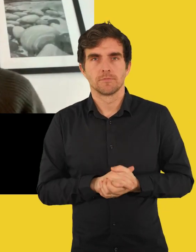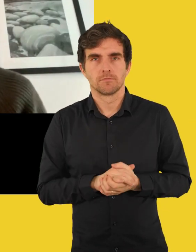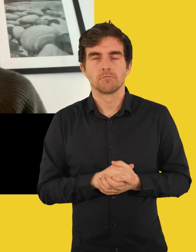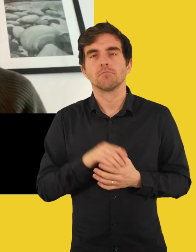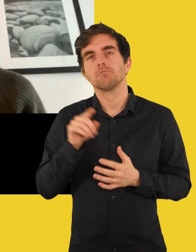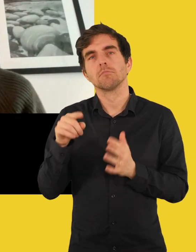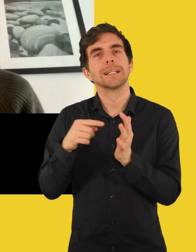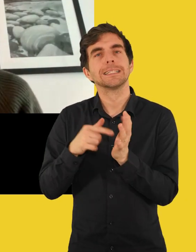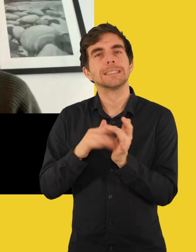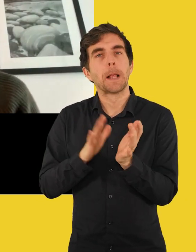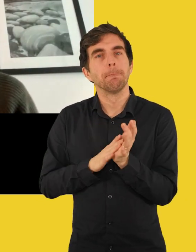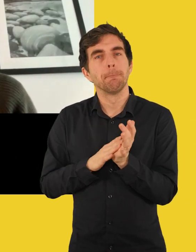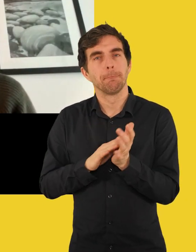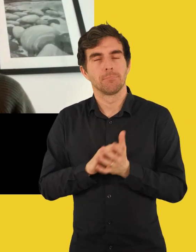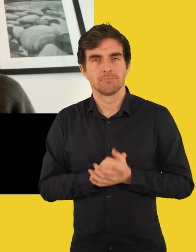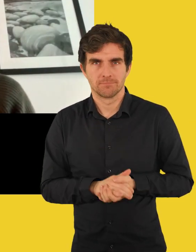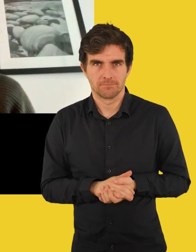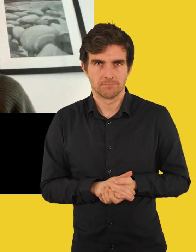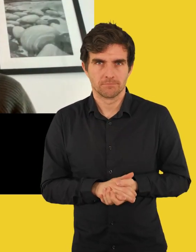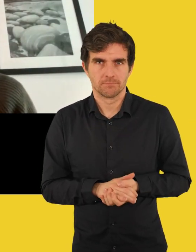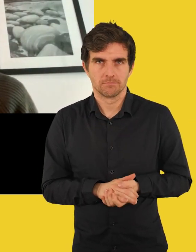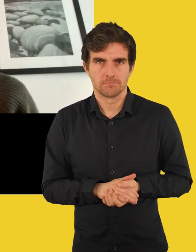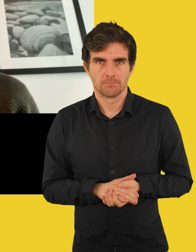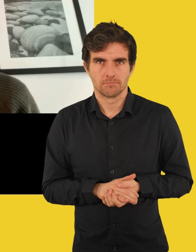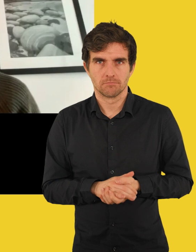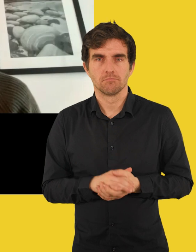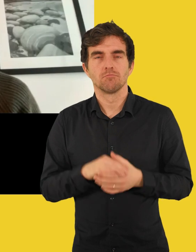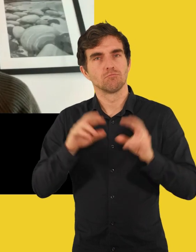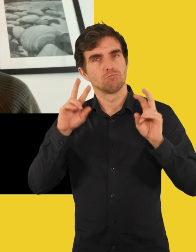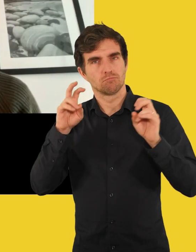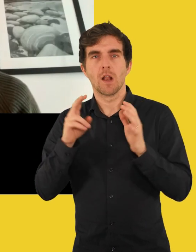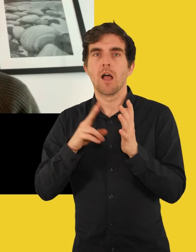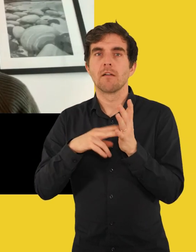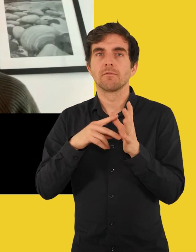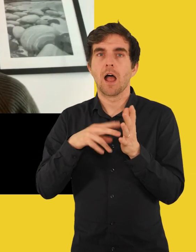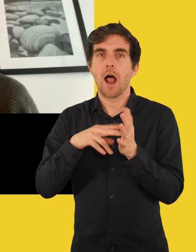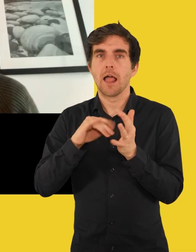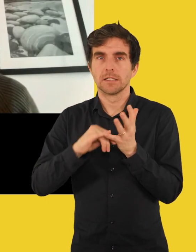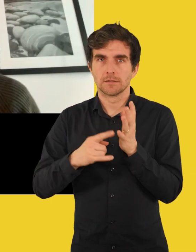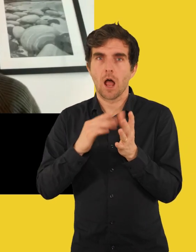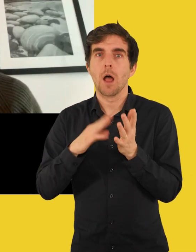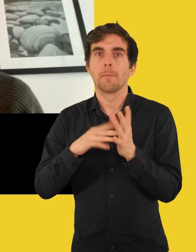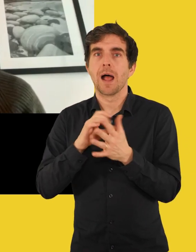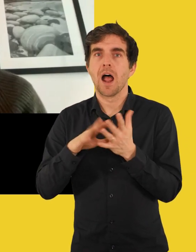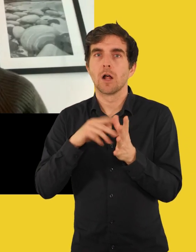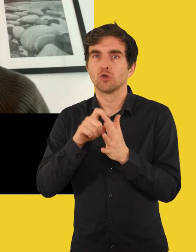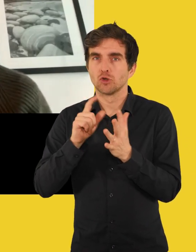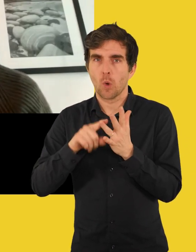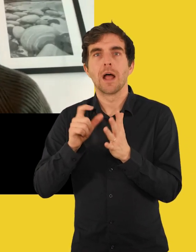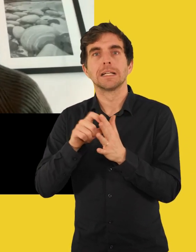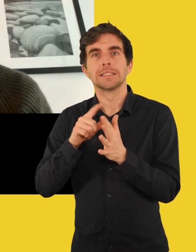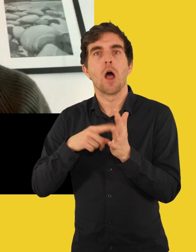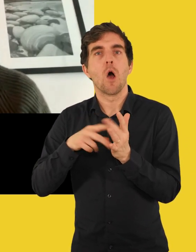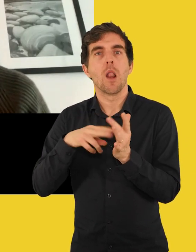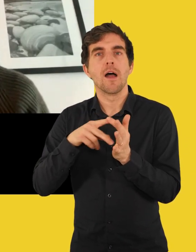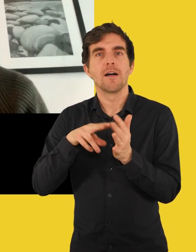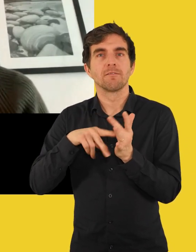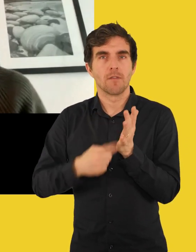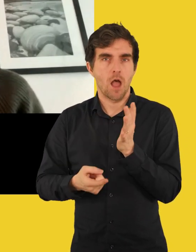quote I'll offer just now is offered by Tim. It's another quote. It's from Vanessa Macedo